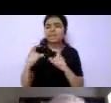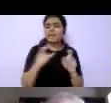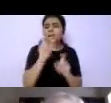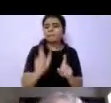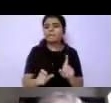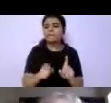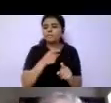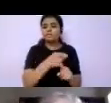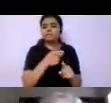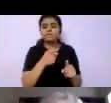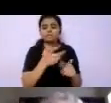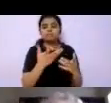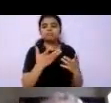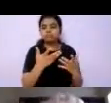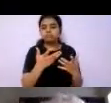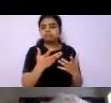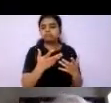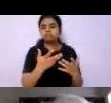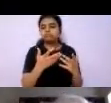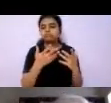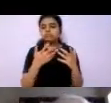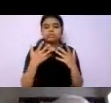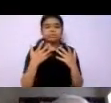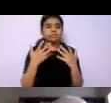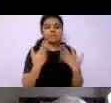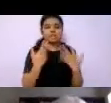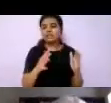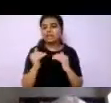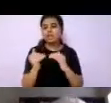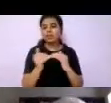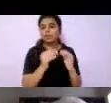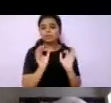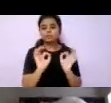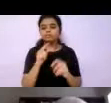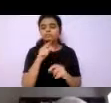of the vulnerable and disenfranchised.